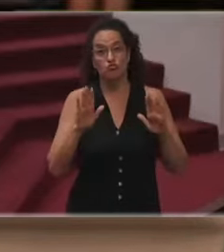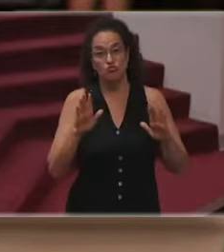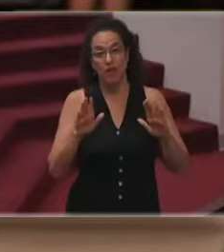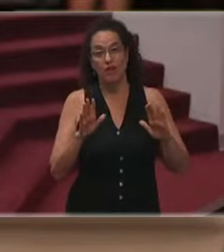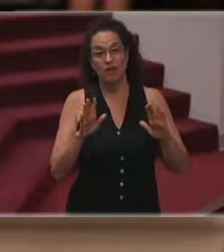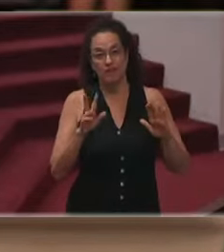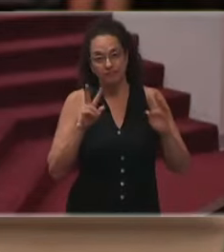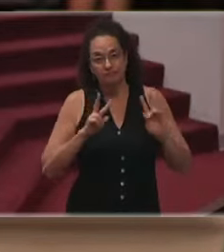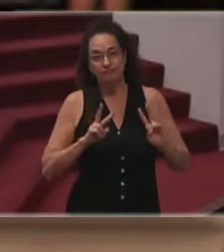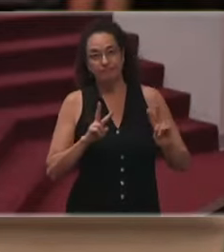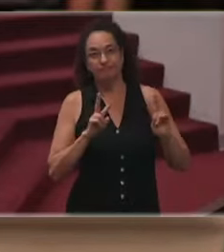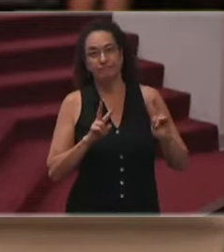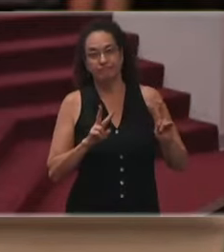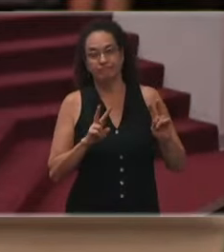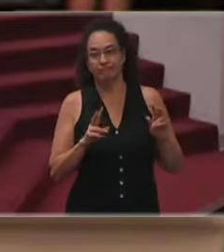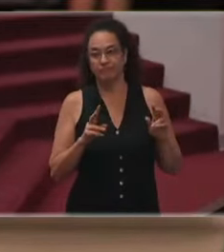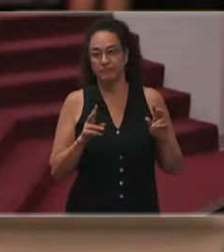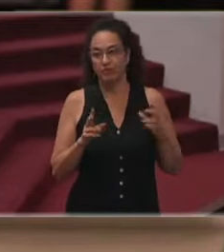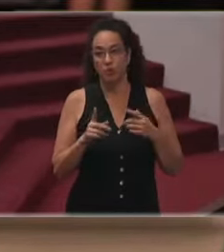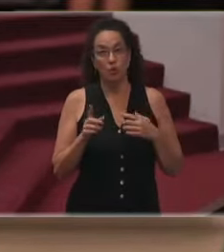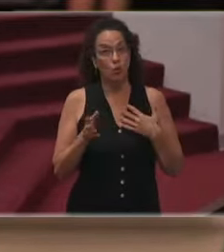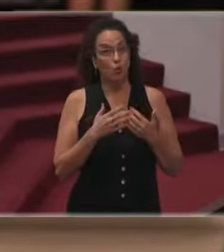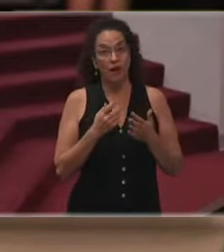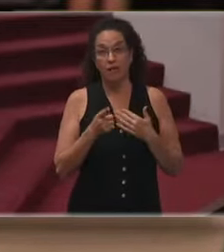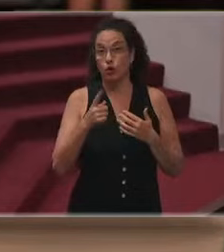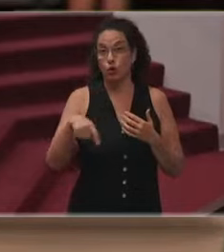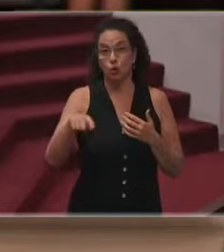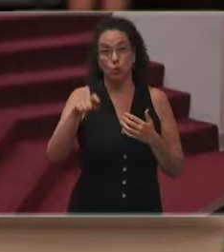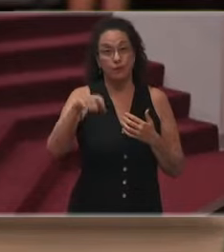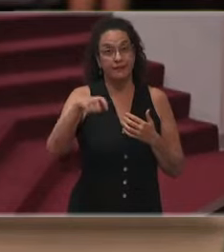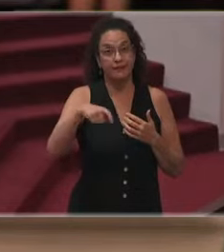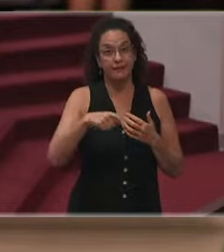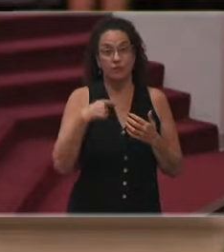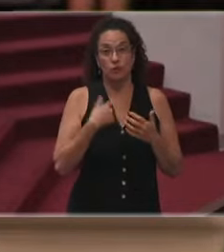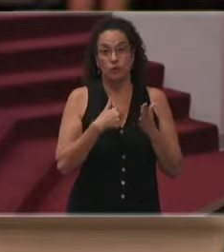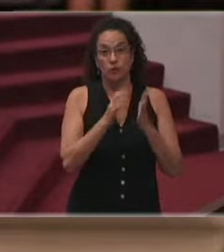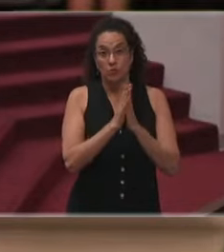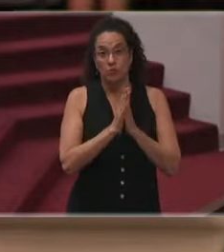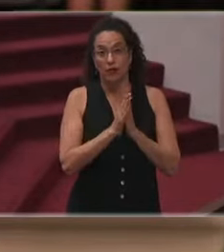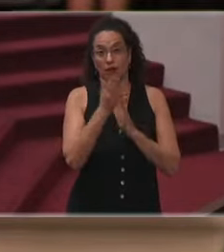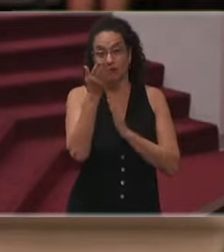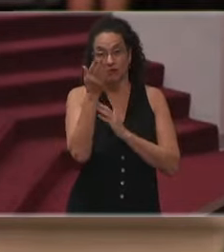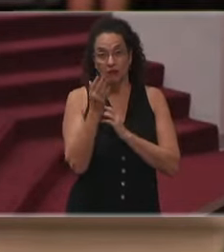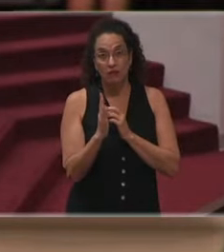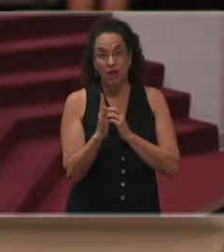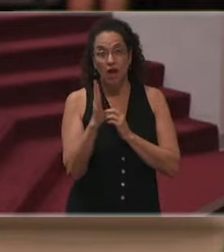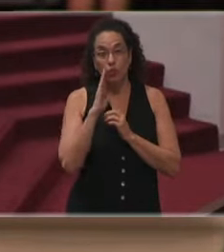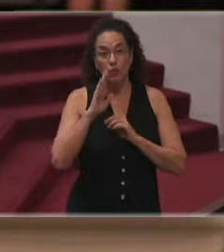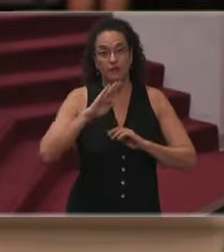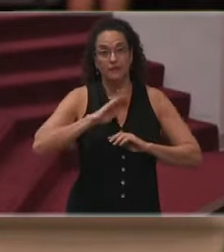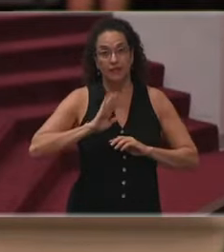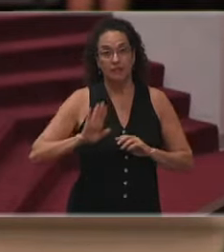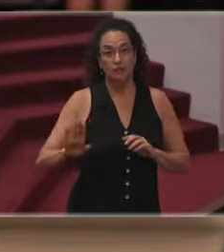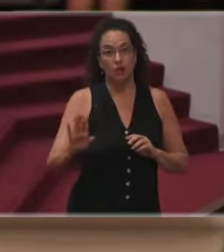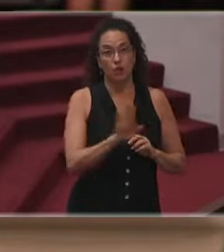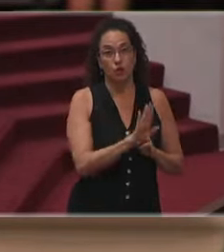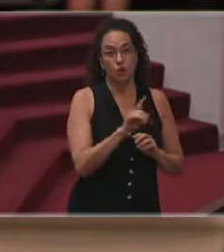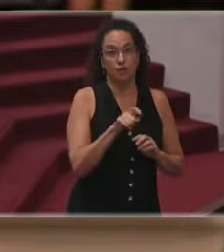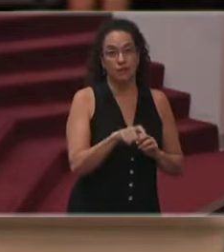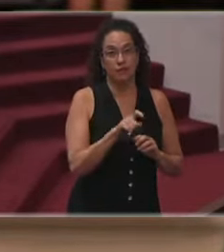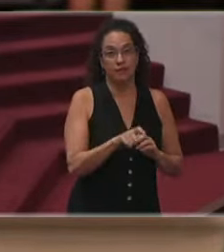so that whatever you stand in the need of, we pray that God will meet that need in your